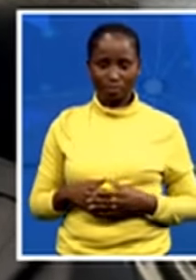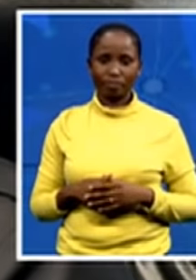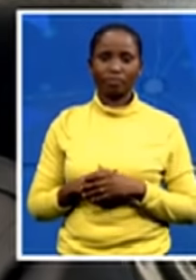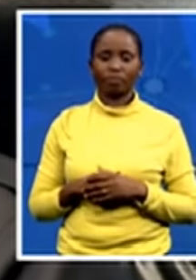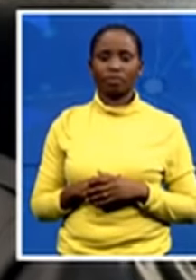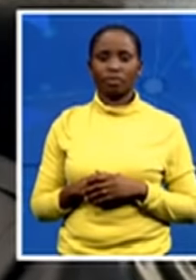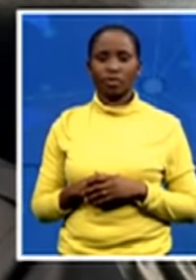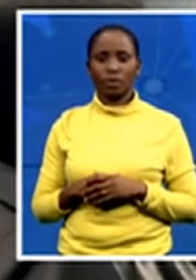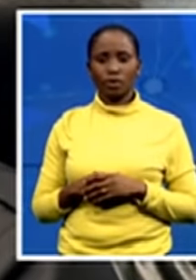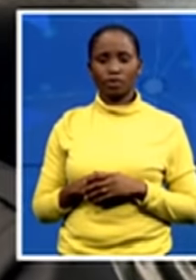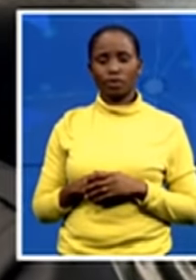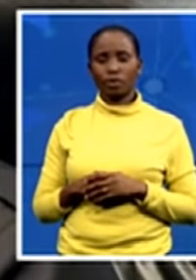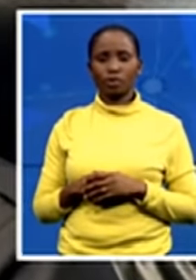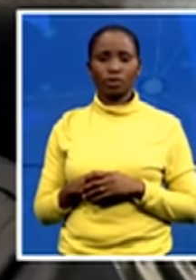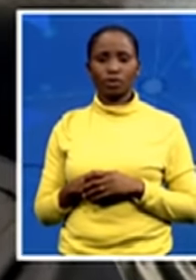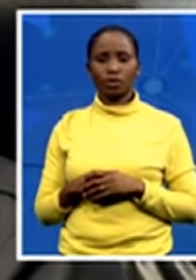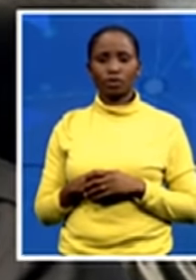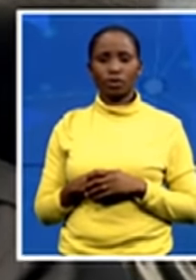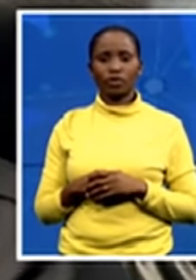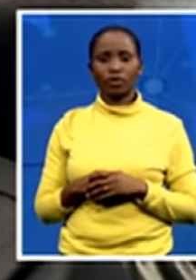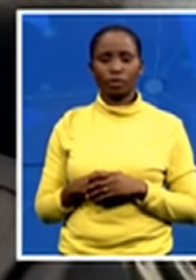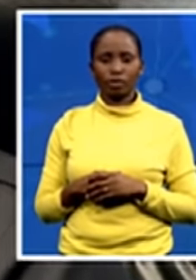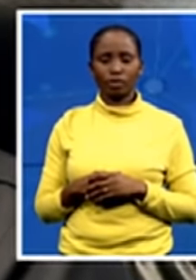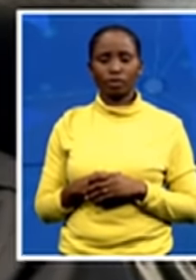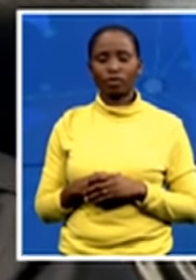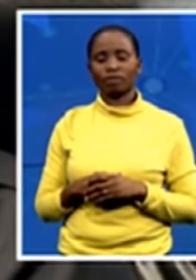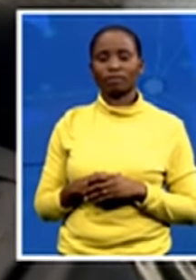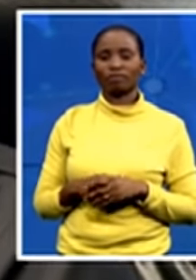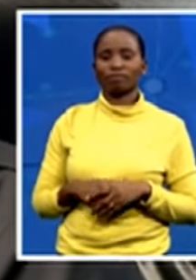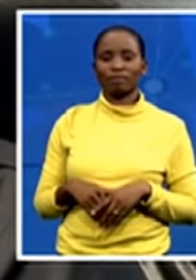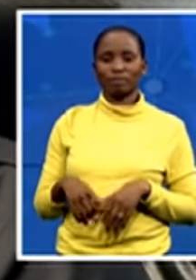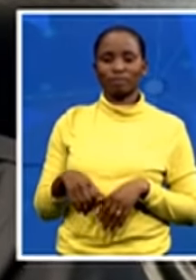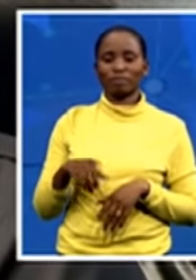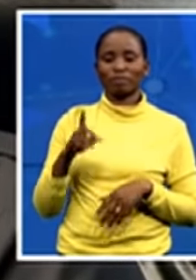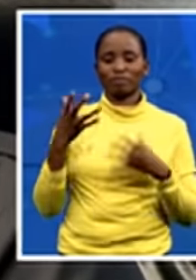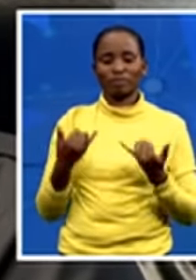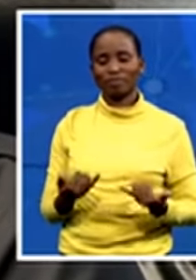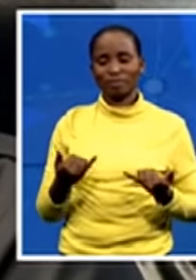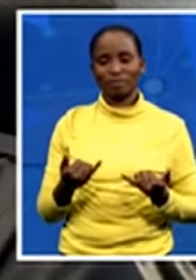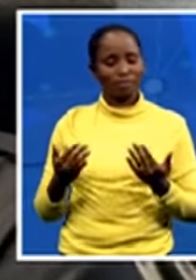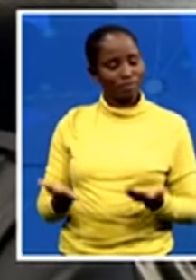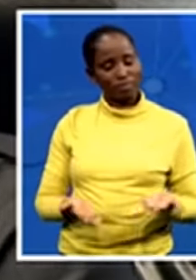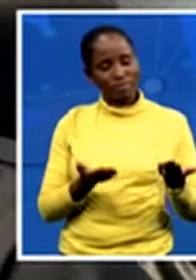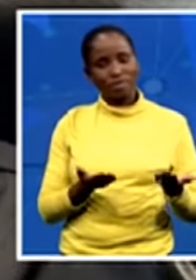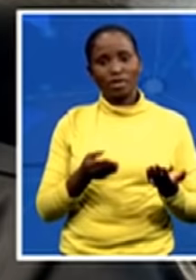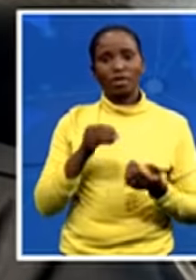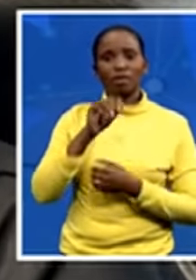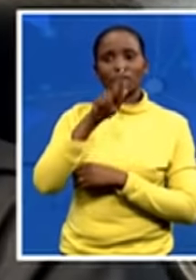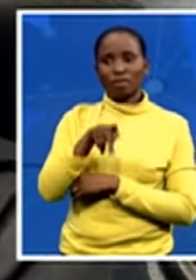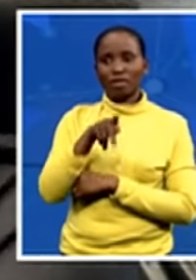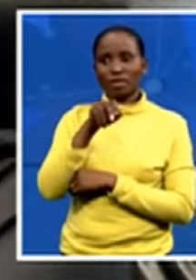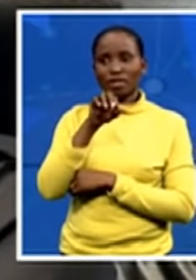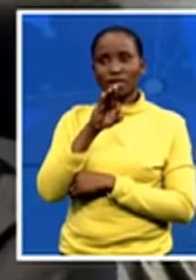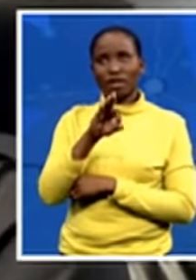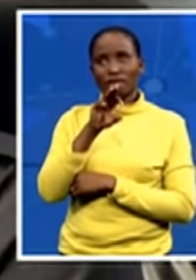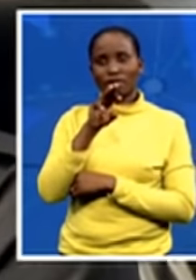statement. We are going to the Q&A, but also will provide an opportunity for